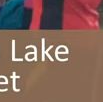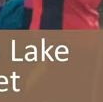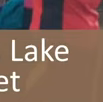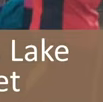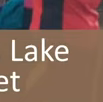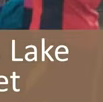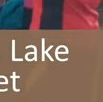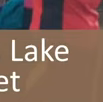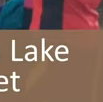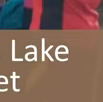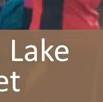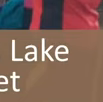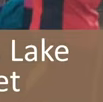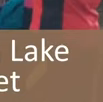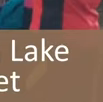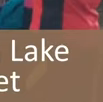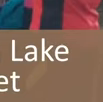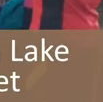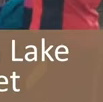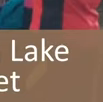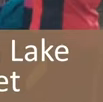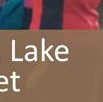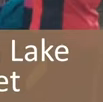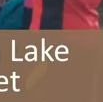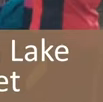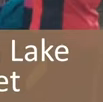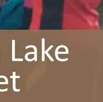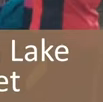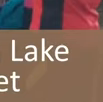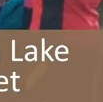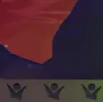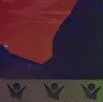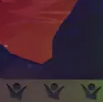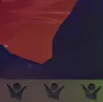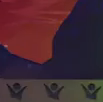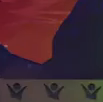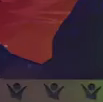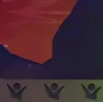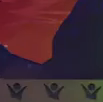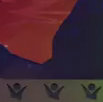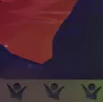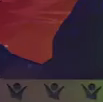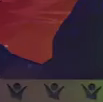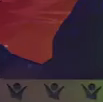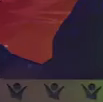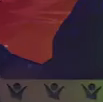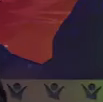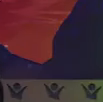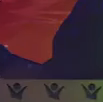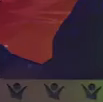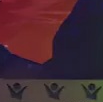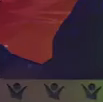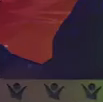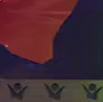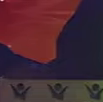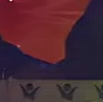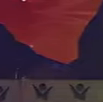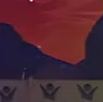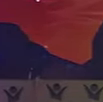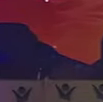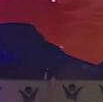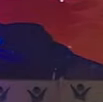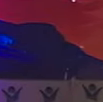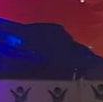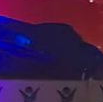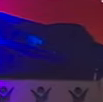how many people in the marketplace are hearing the word of God. We give the appeal, and there in the